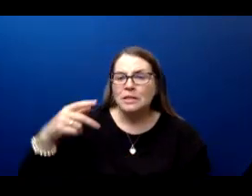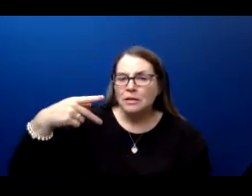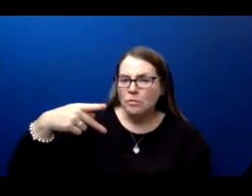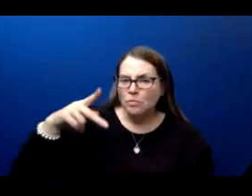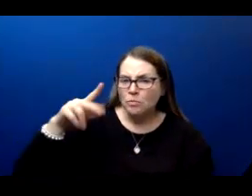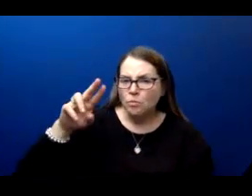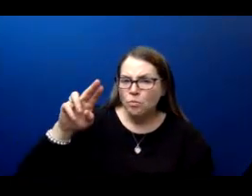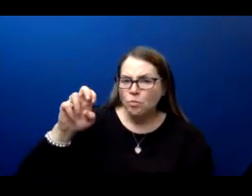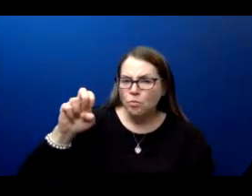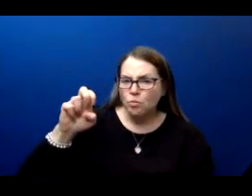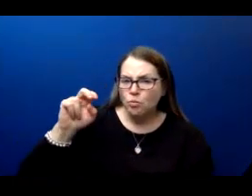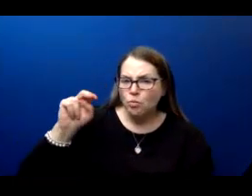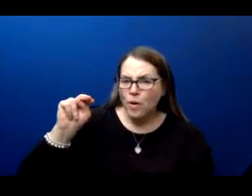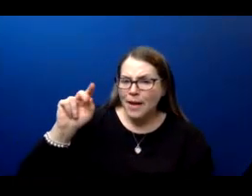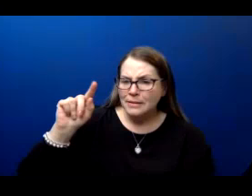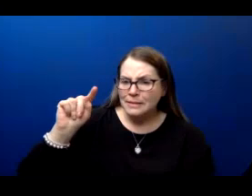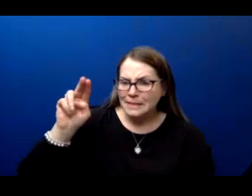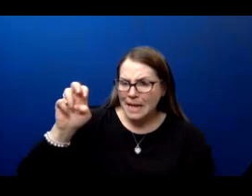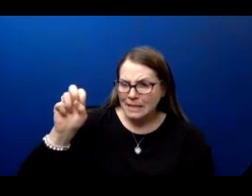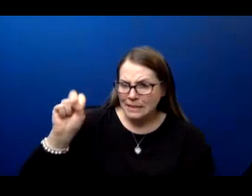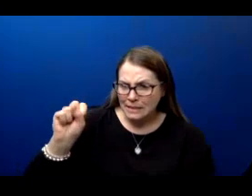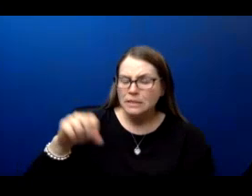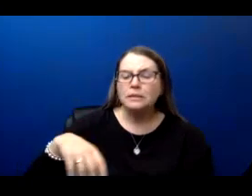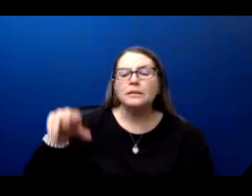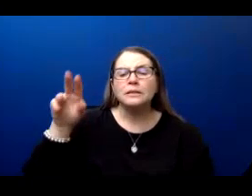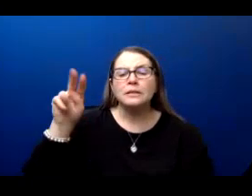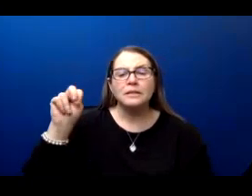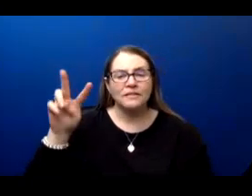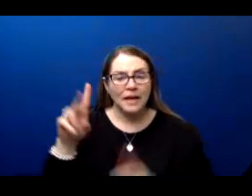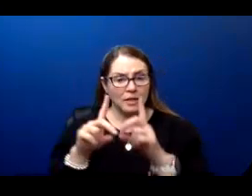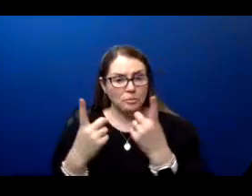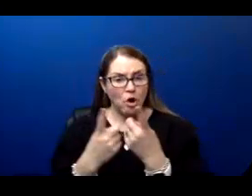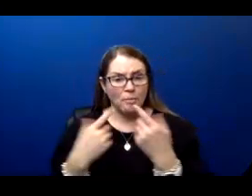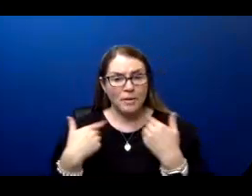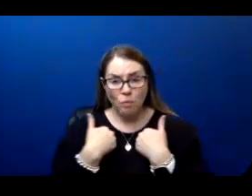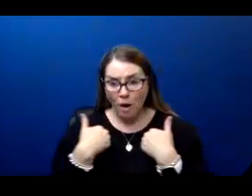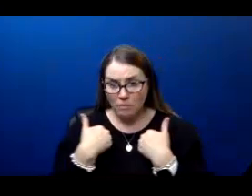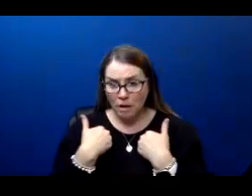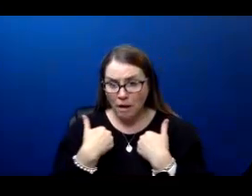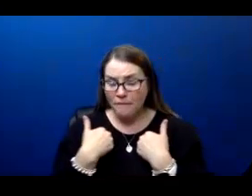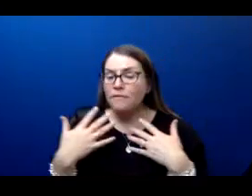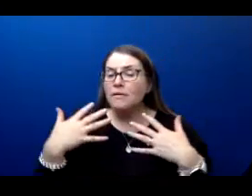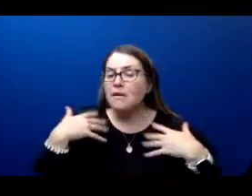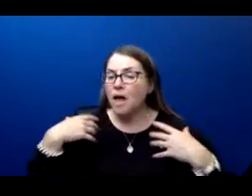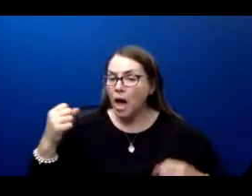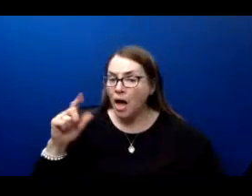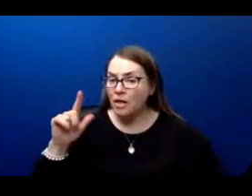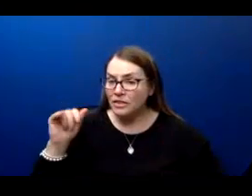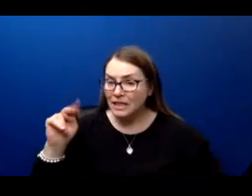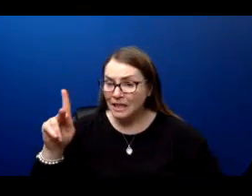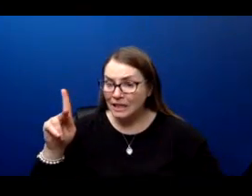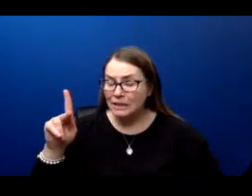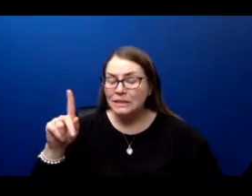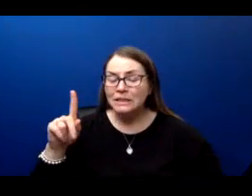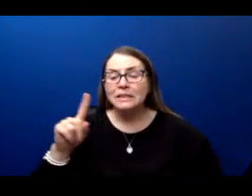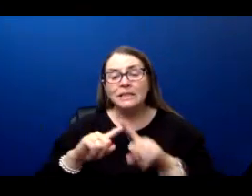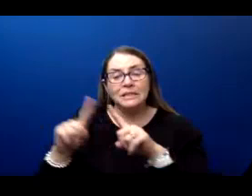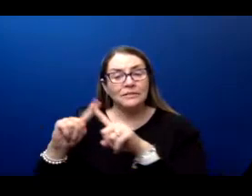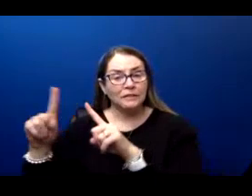level work here in the South, the Nevada Department of Wildlife, Nevada Health Link, various programs from our